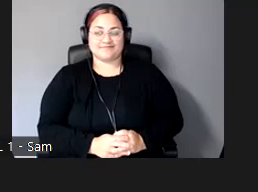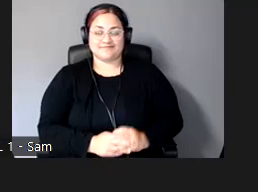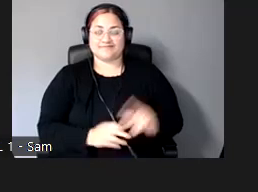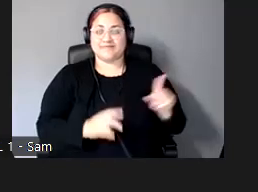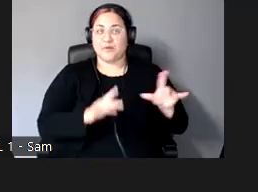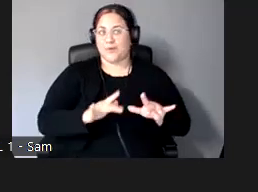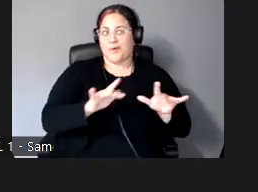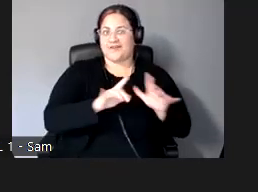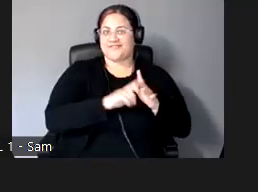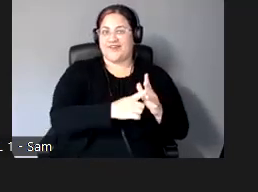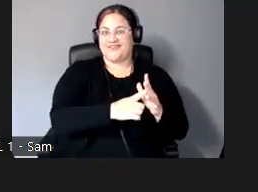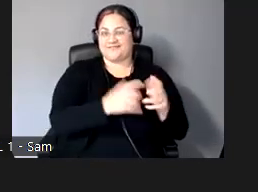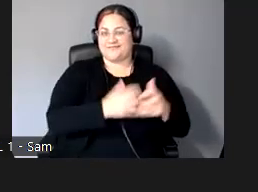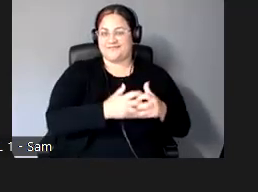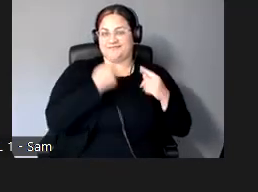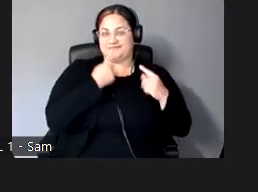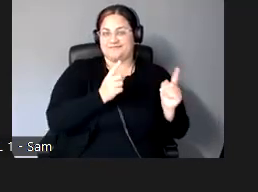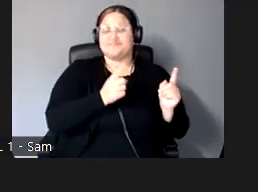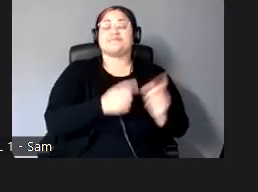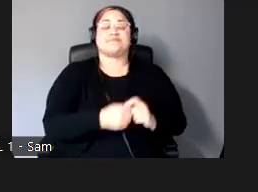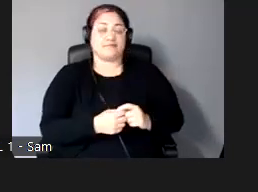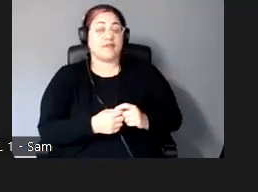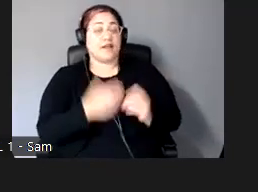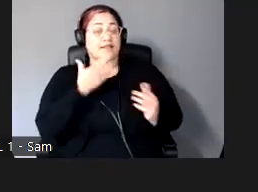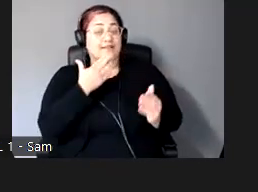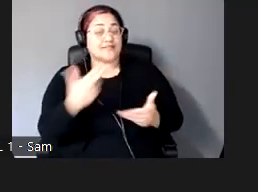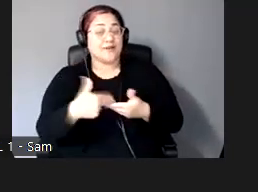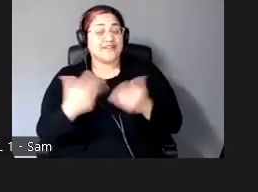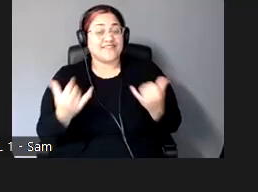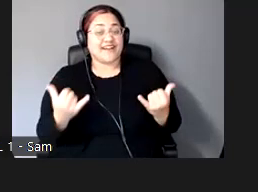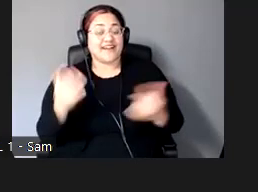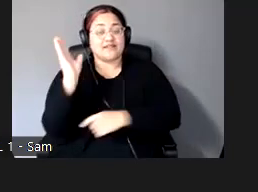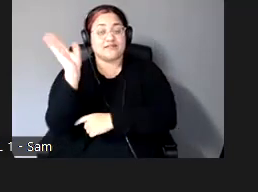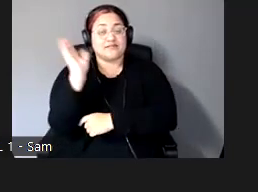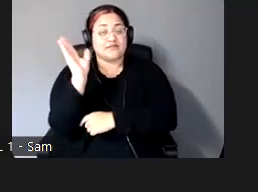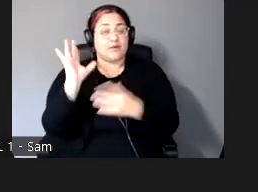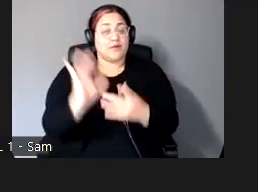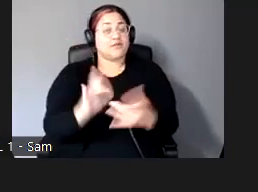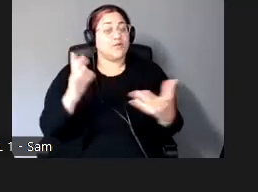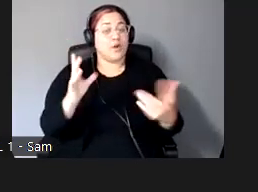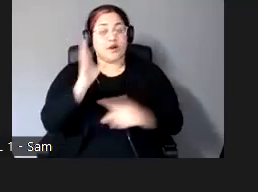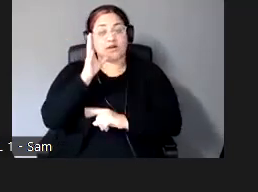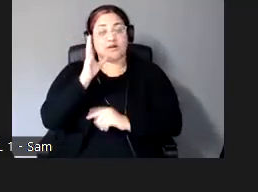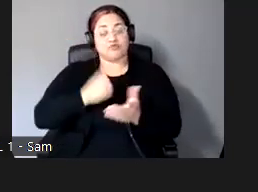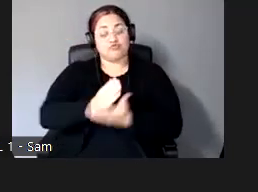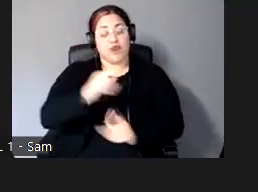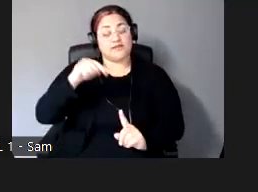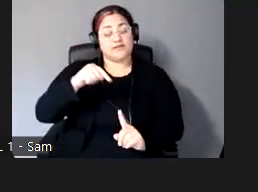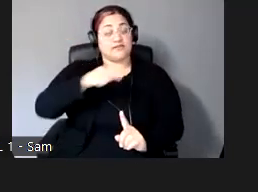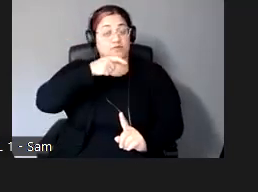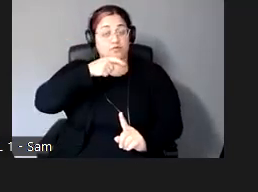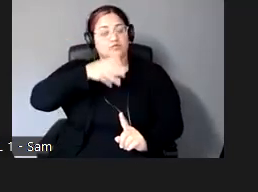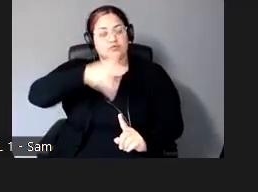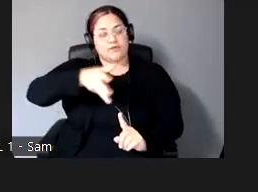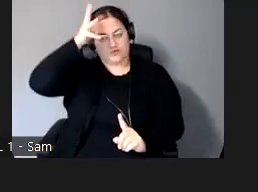So thank you for everyone who's joining our webinar today on grandparent rights. We are pleased to be